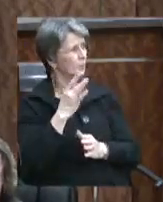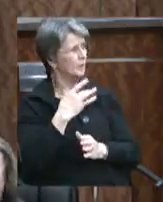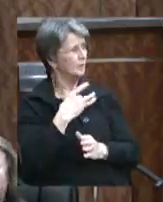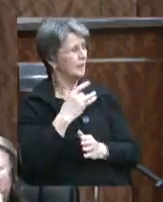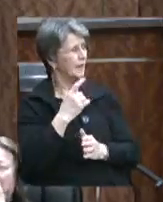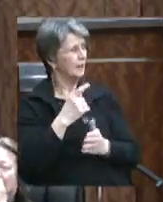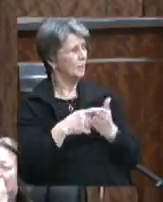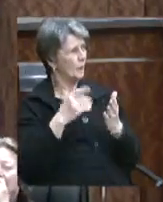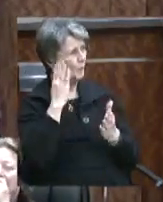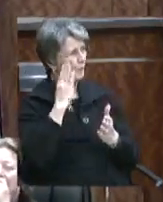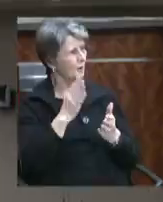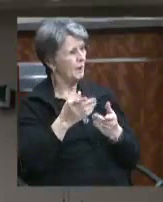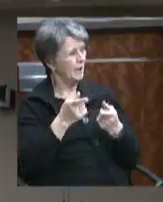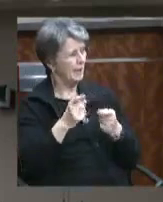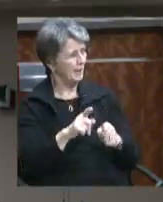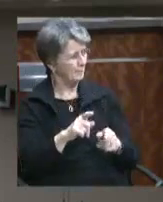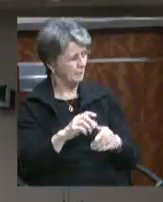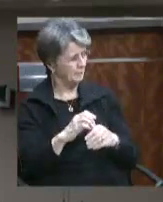to happen.